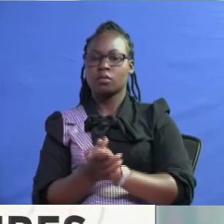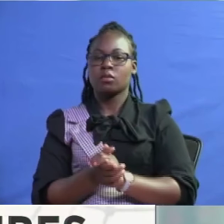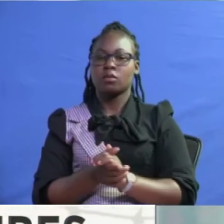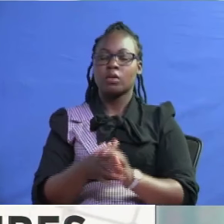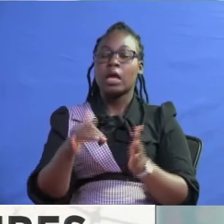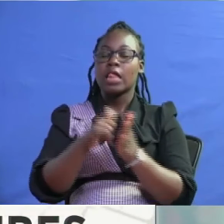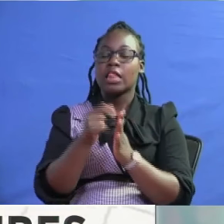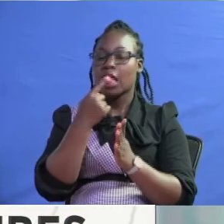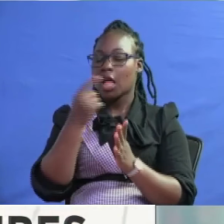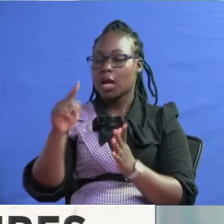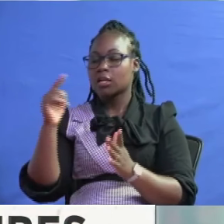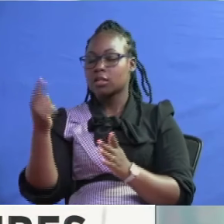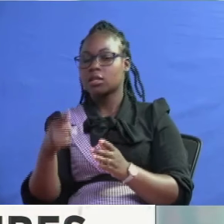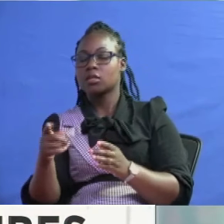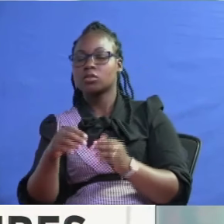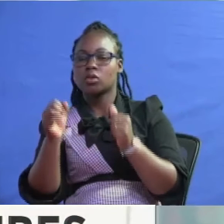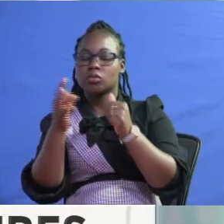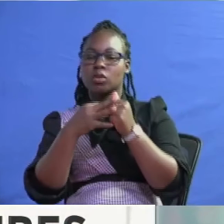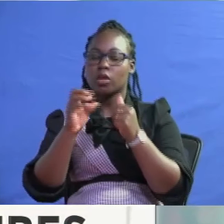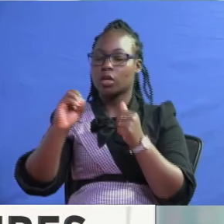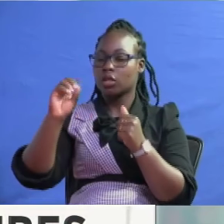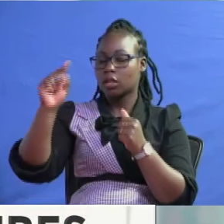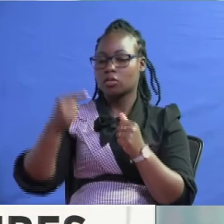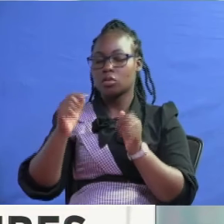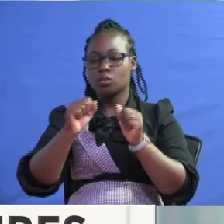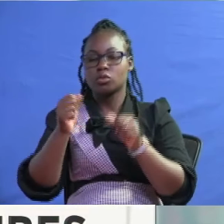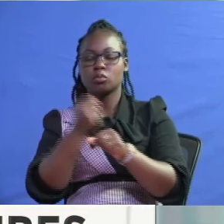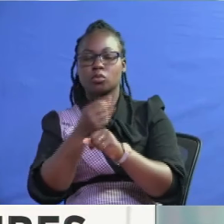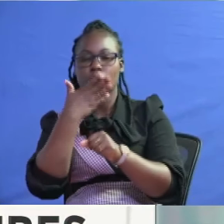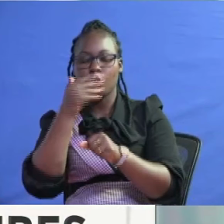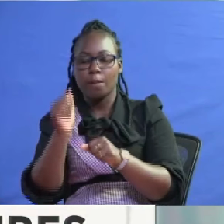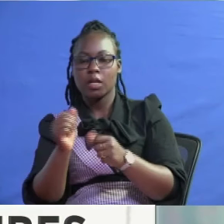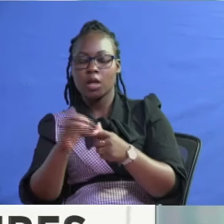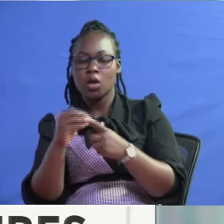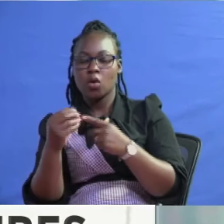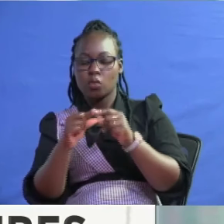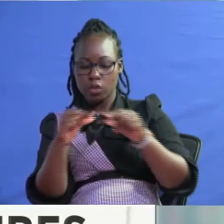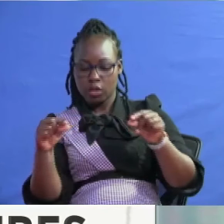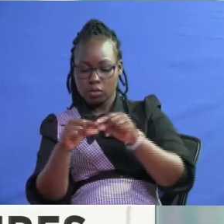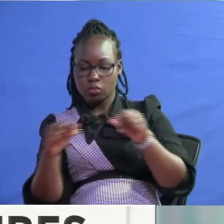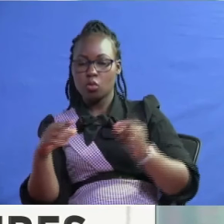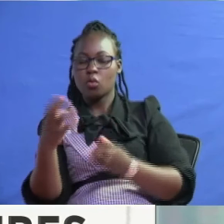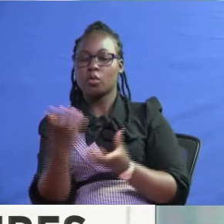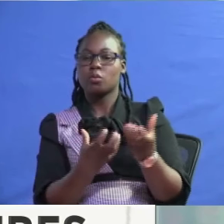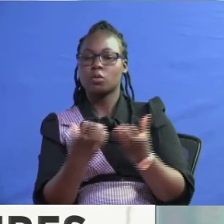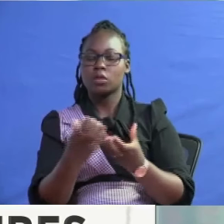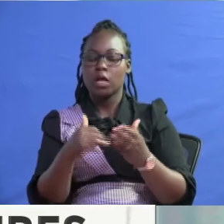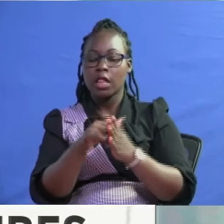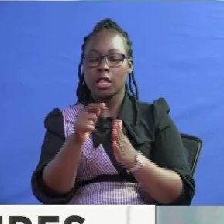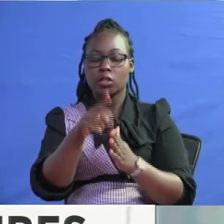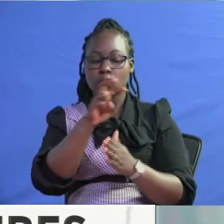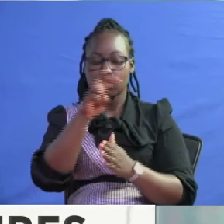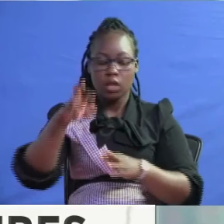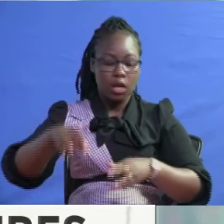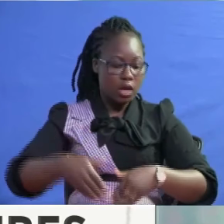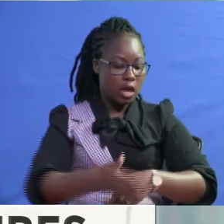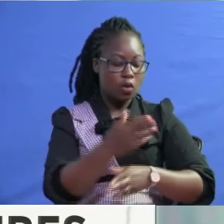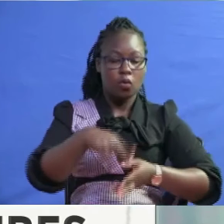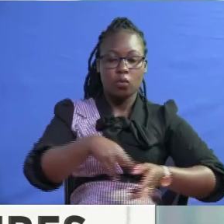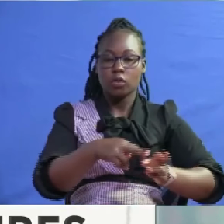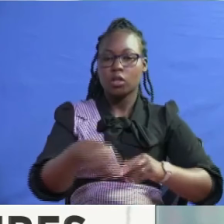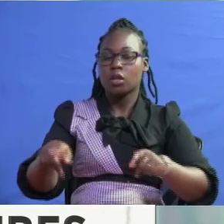That's 100,000, 80,000 can do that better. You can also start the smoky business, the ones you see along the road. Yes. Yeah, there's